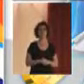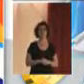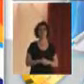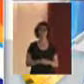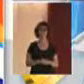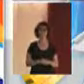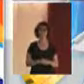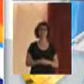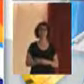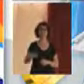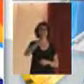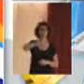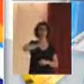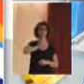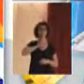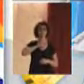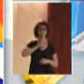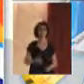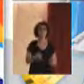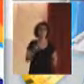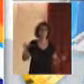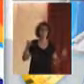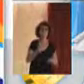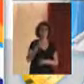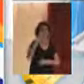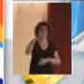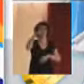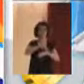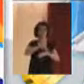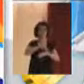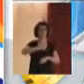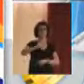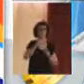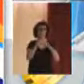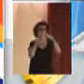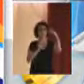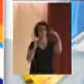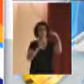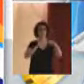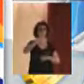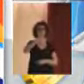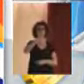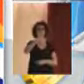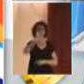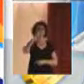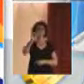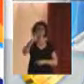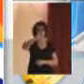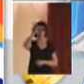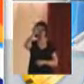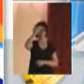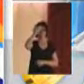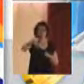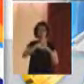health record. Basically, we have focused around three pathologies: